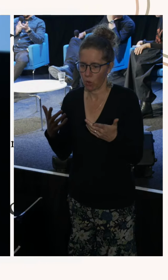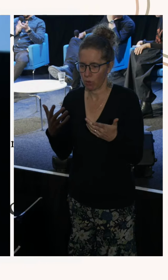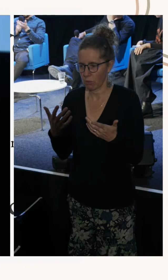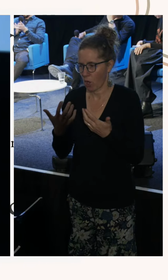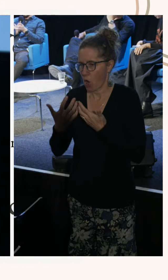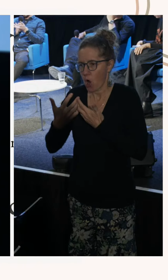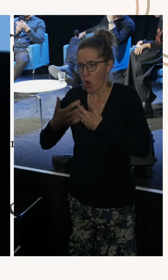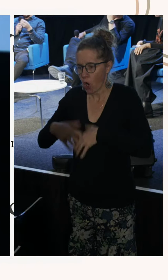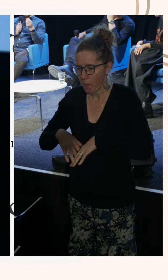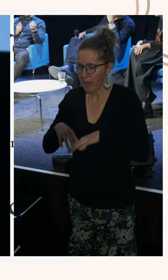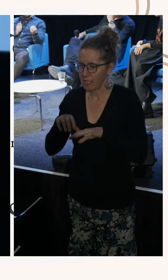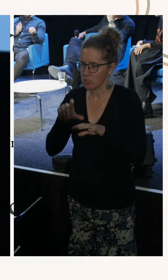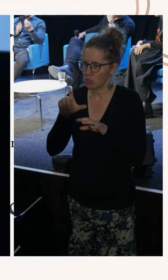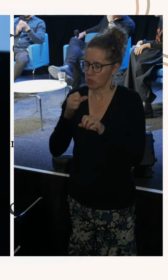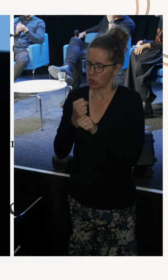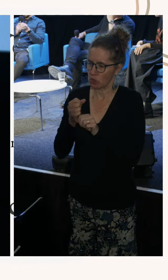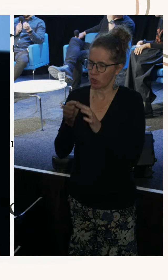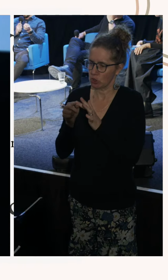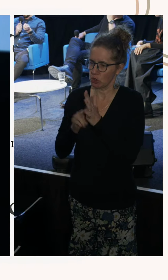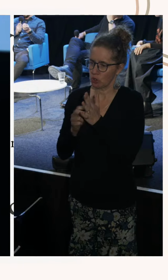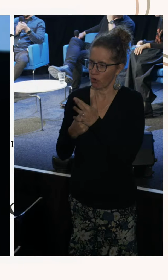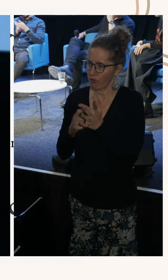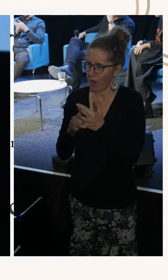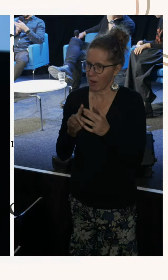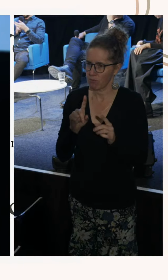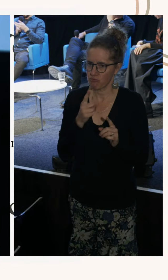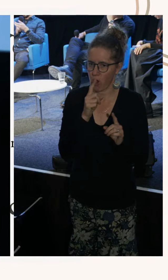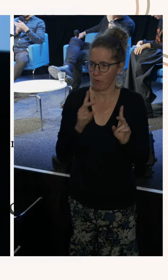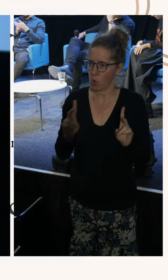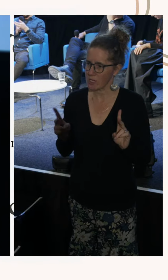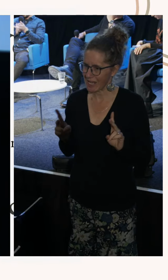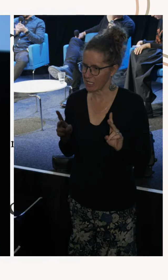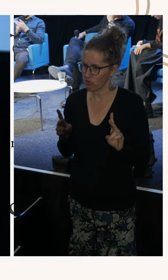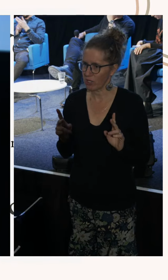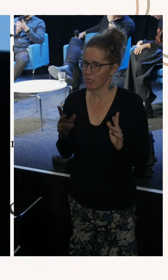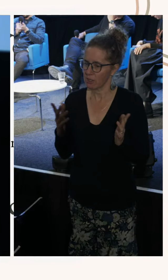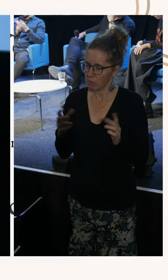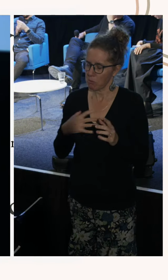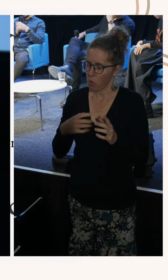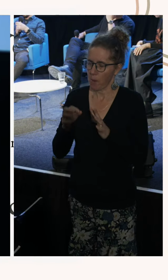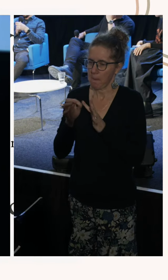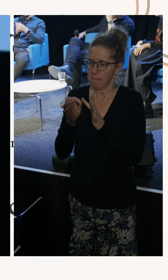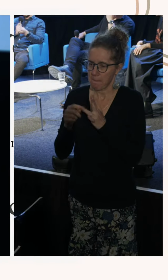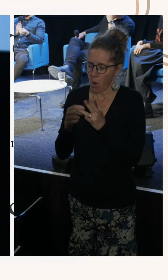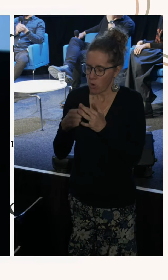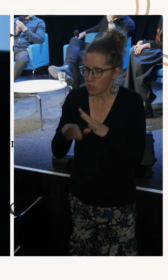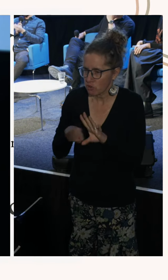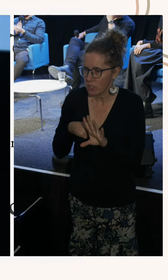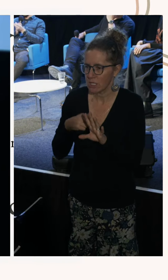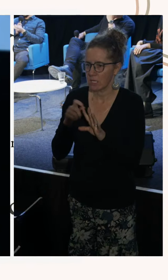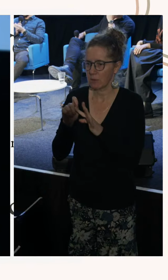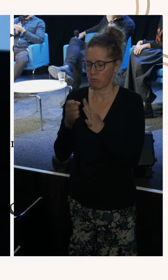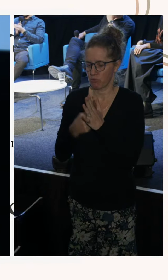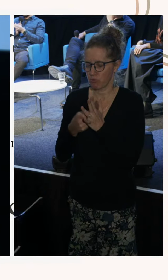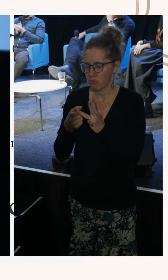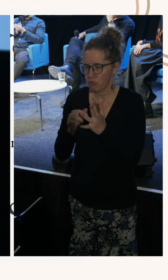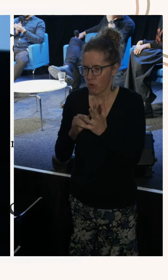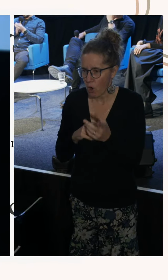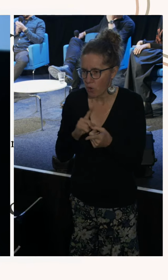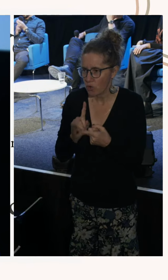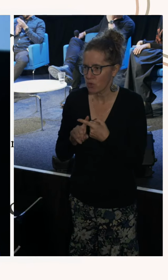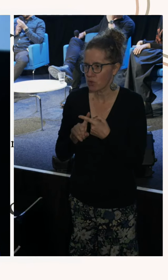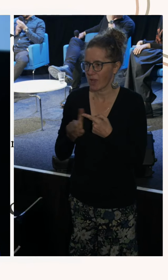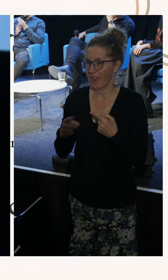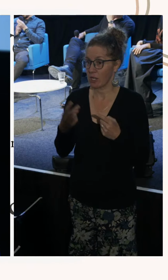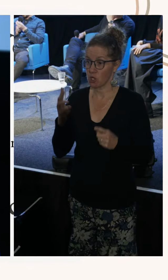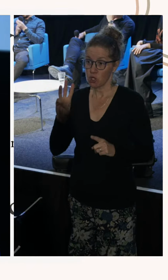complex genre or a primary and secondary genre like poetry and prose and what have you, and then a tertiary genre